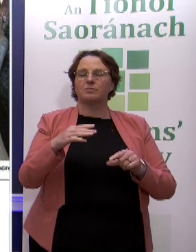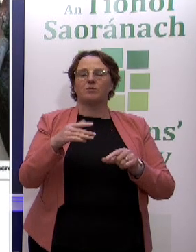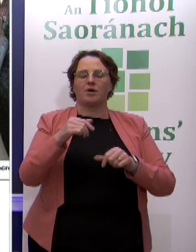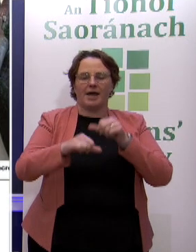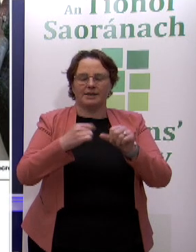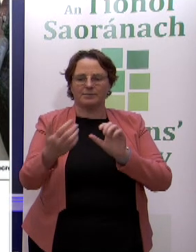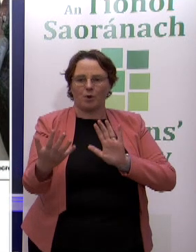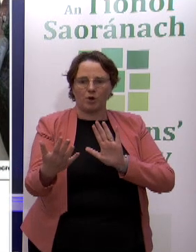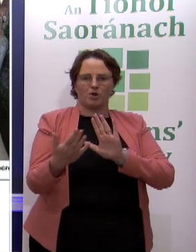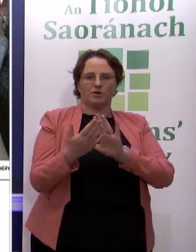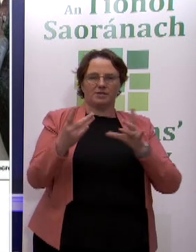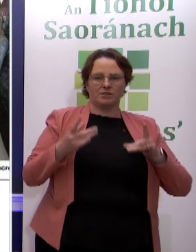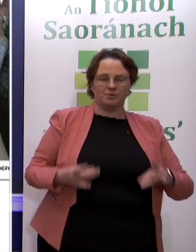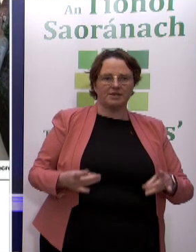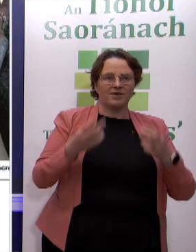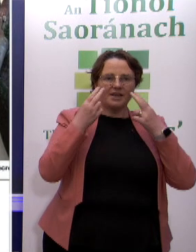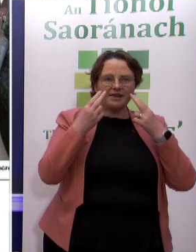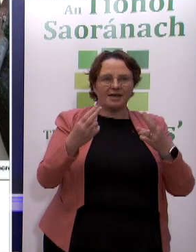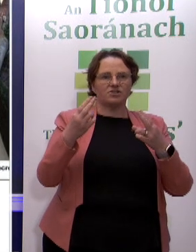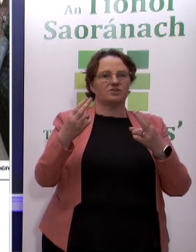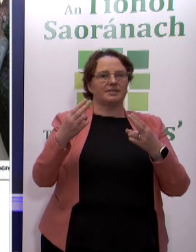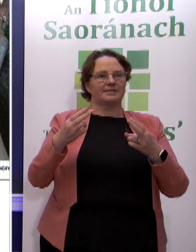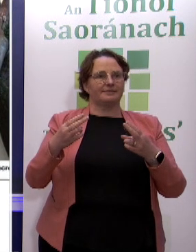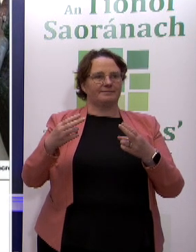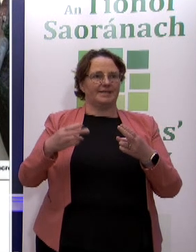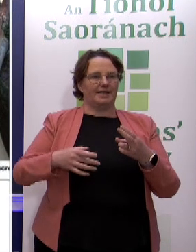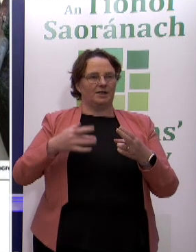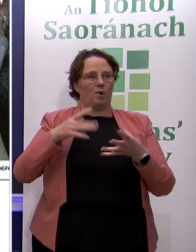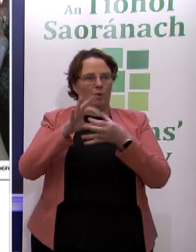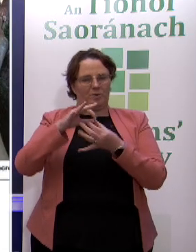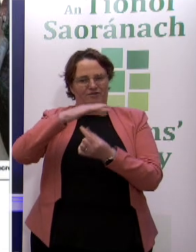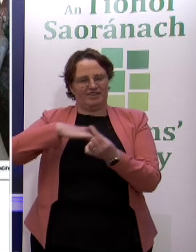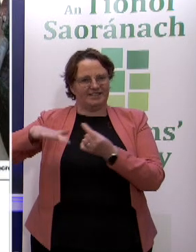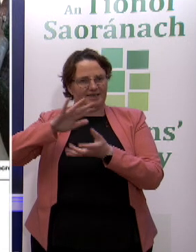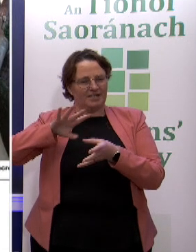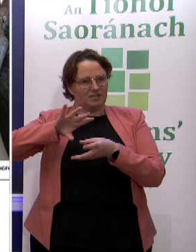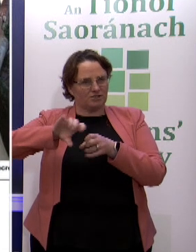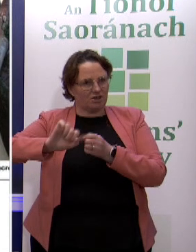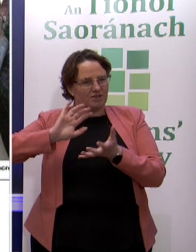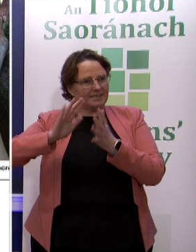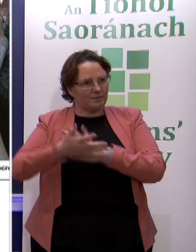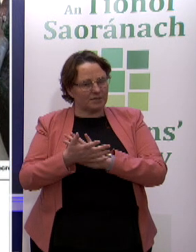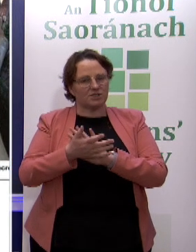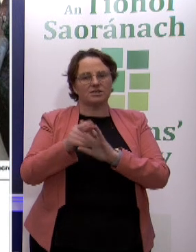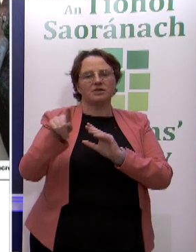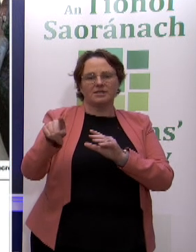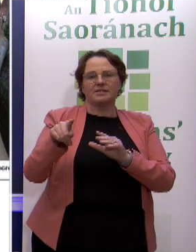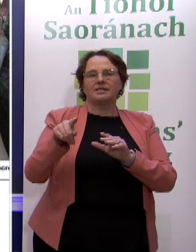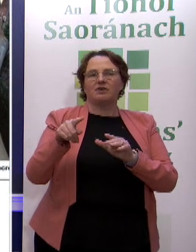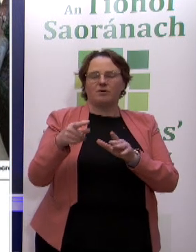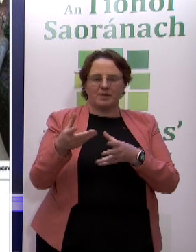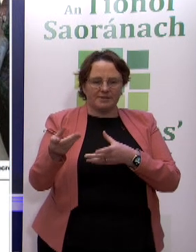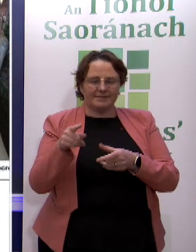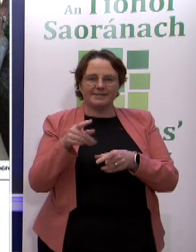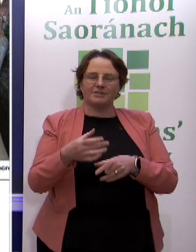when natural habitats are destroyed, or farming intensifies, or when particular species are traded and handled by people, the risk of disease